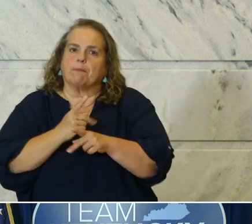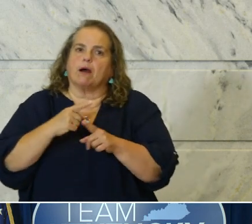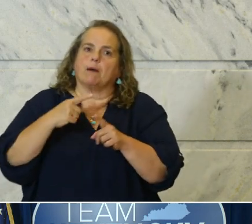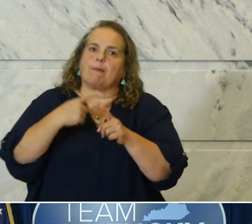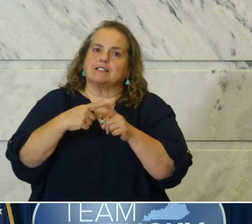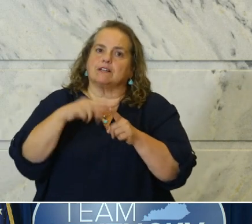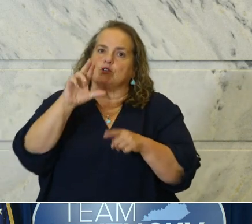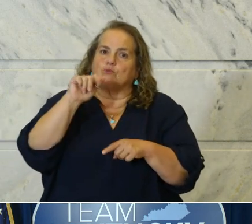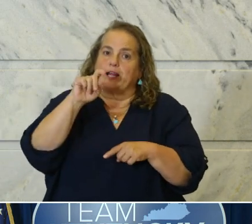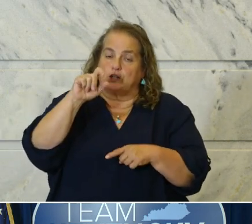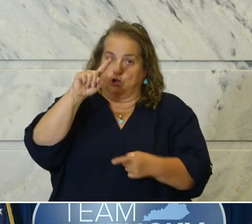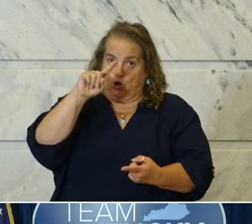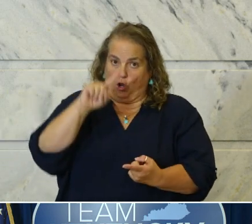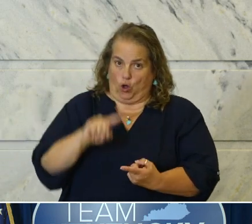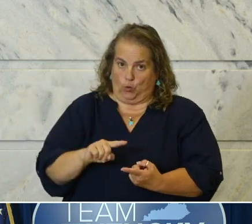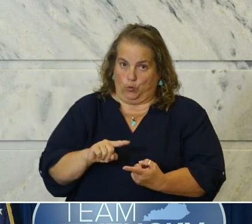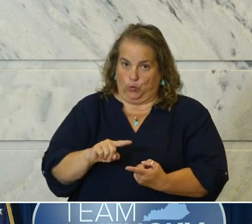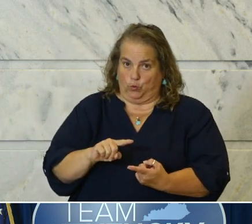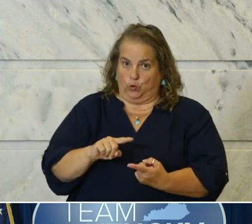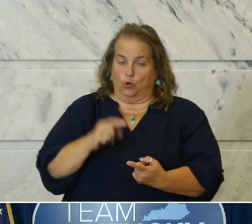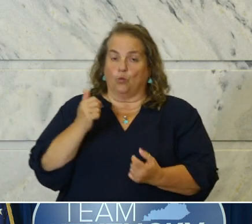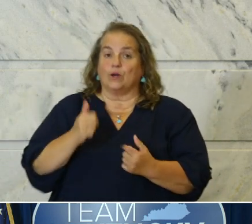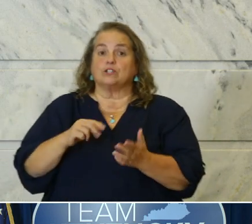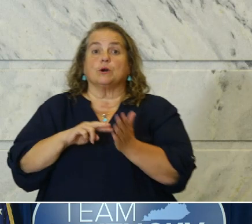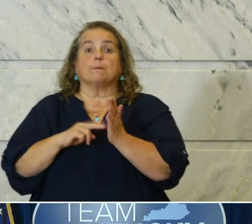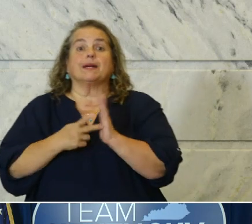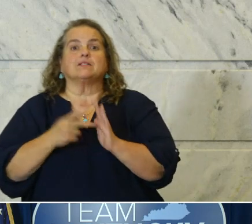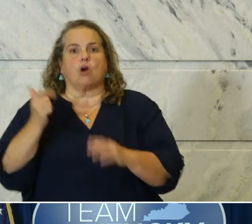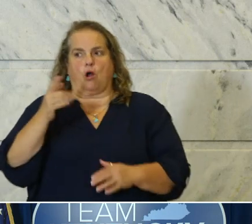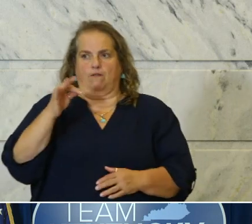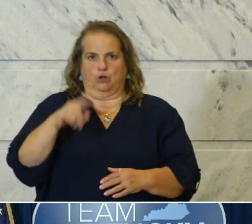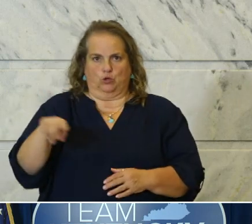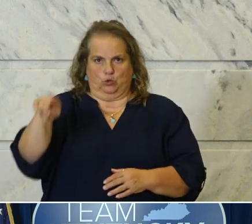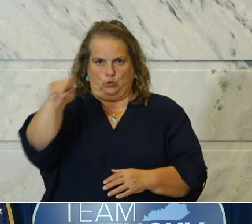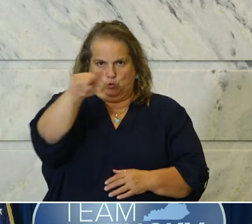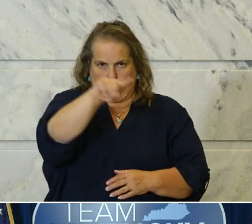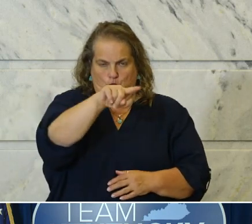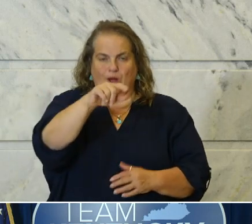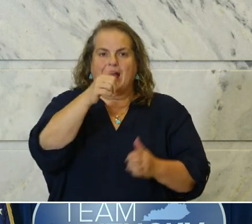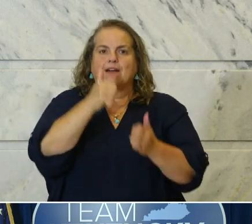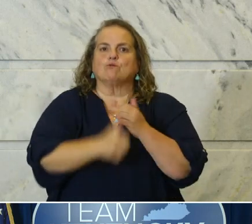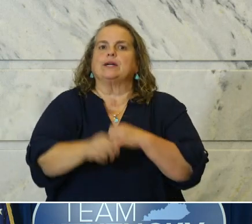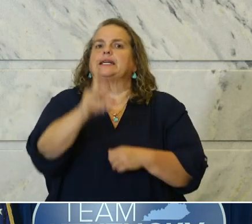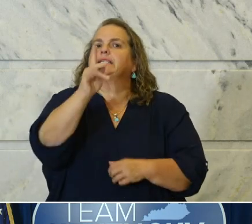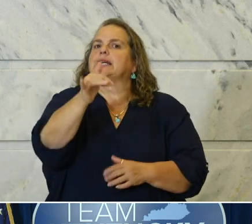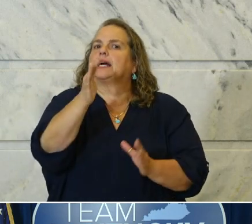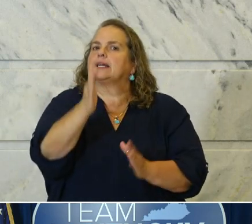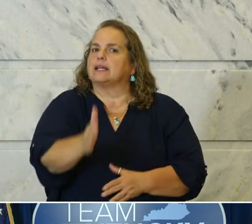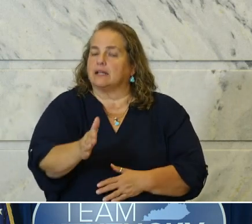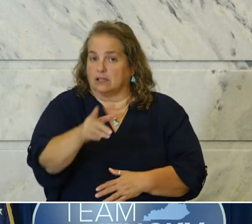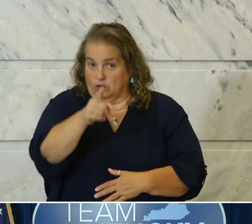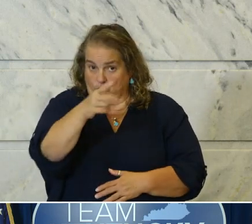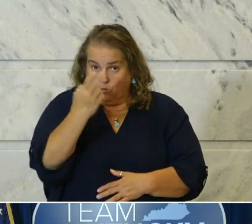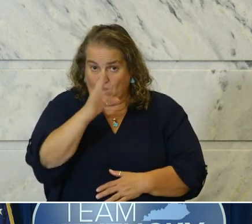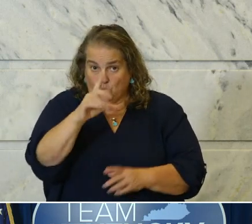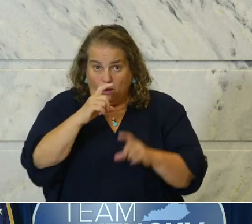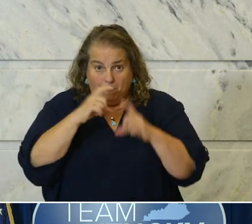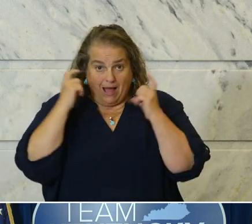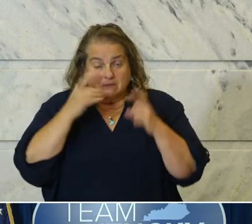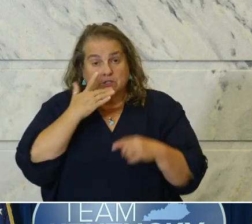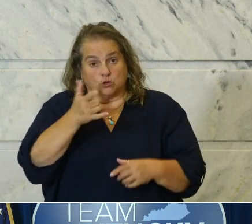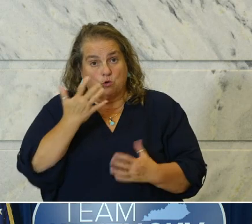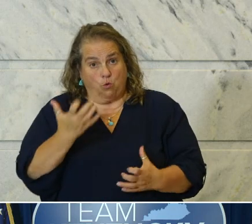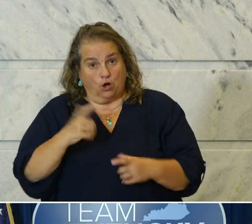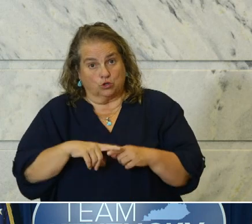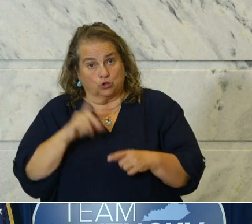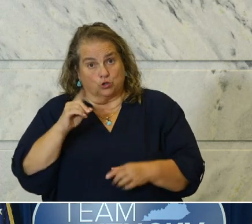low, which comes down to all of you, every Kentuckian. Are we going to wear our mask because we want to do